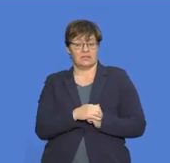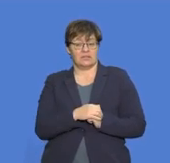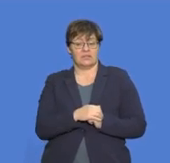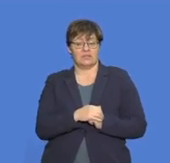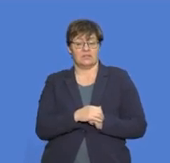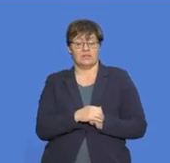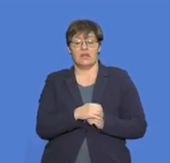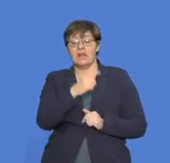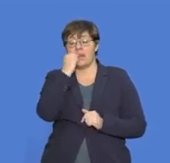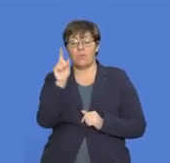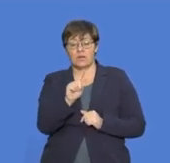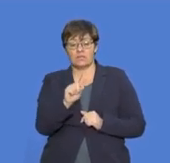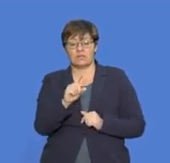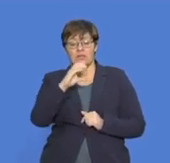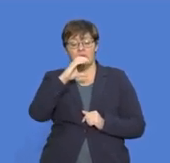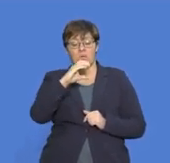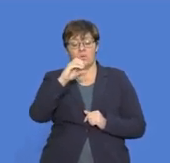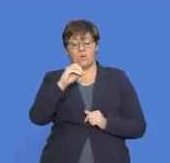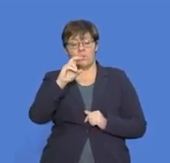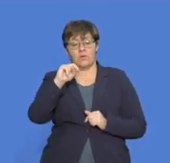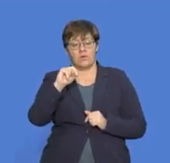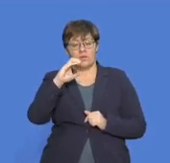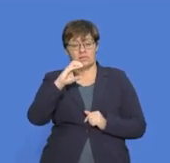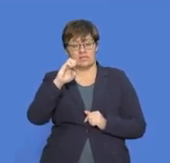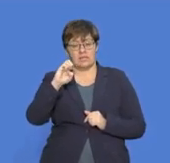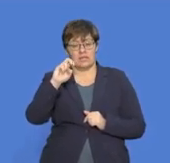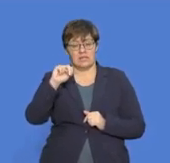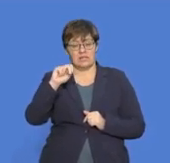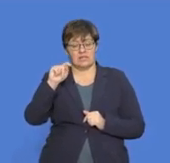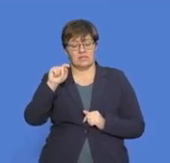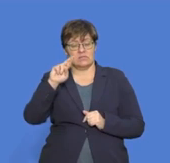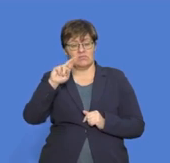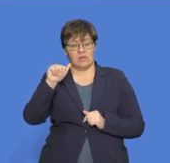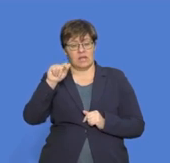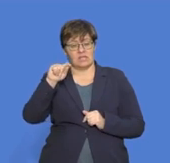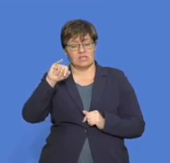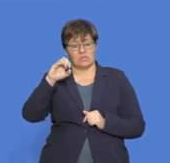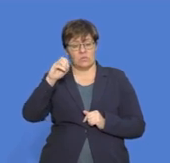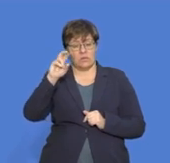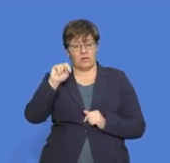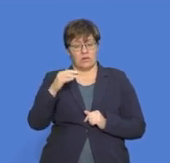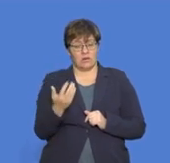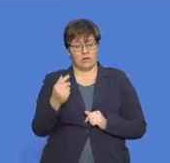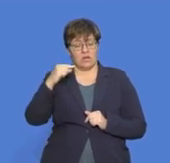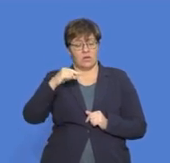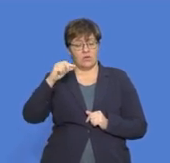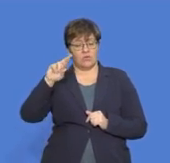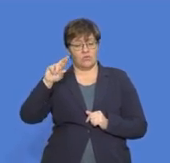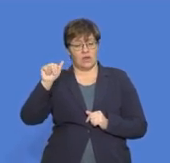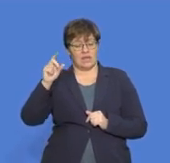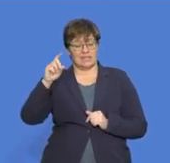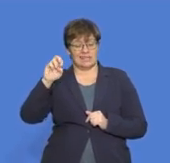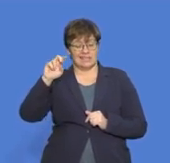is something called a concentration gradient. And that is the difference between